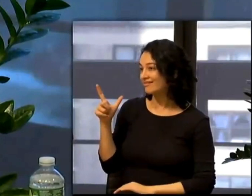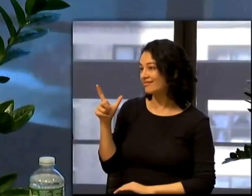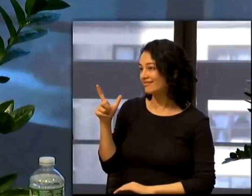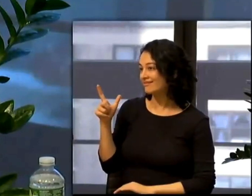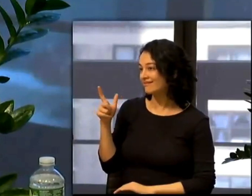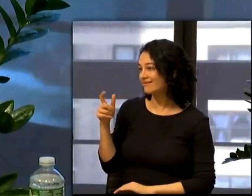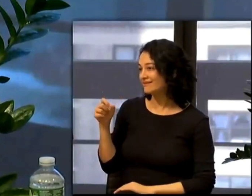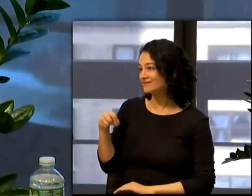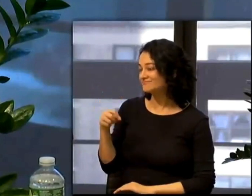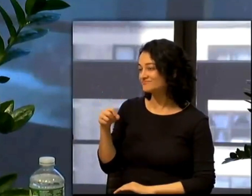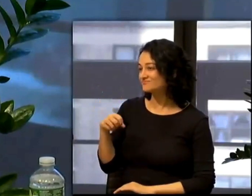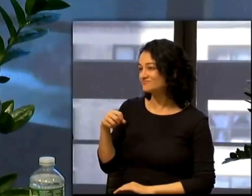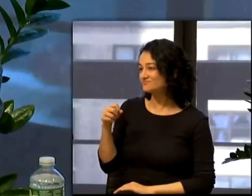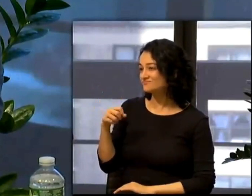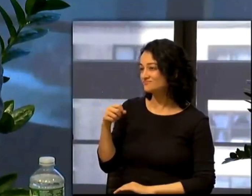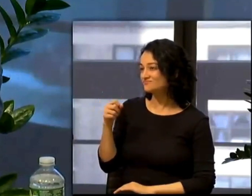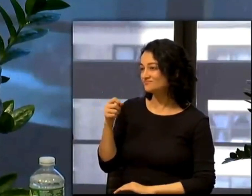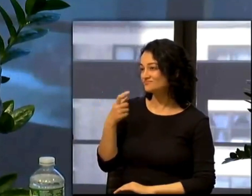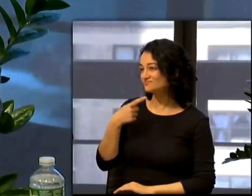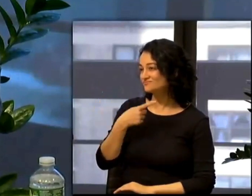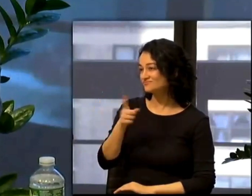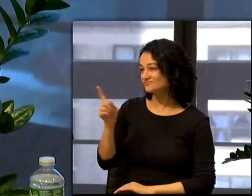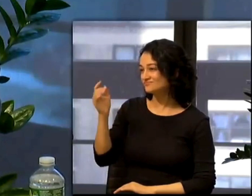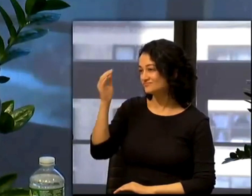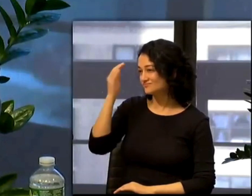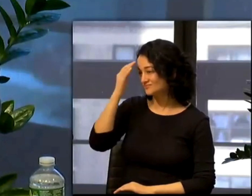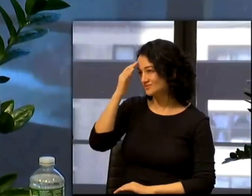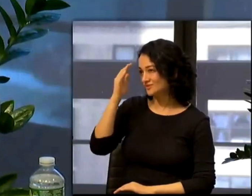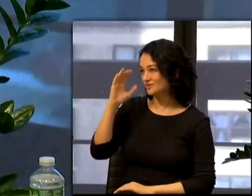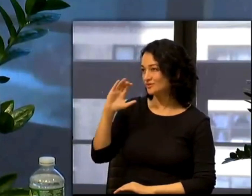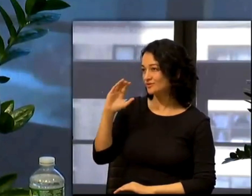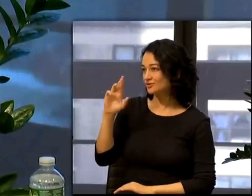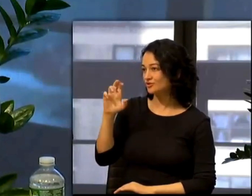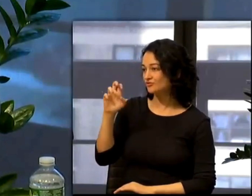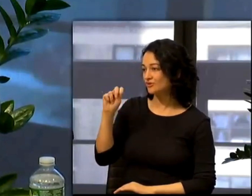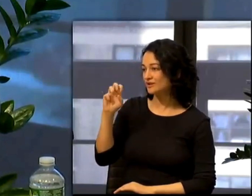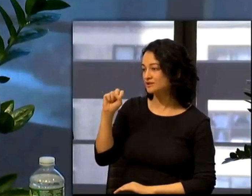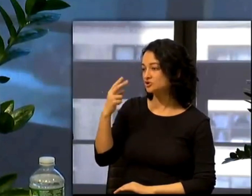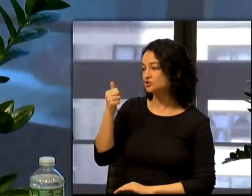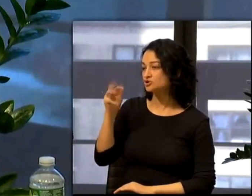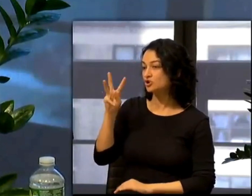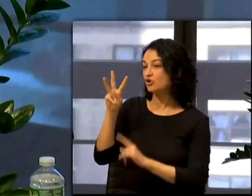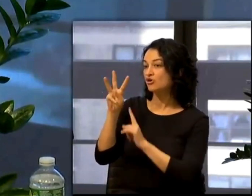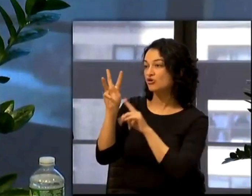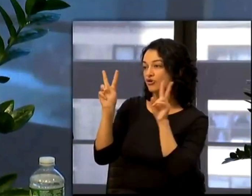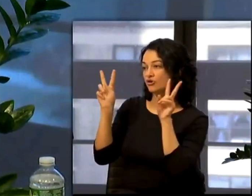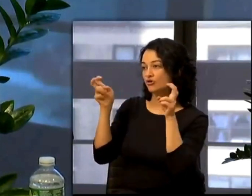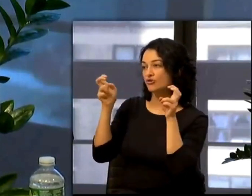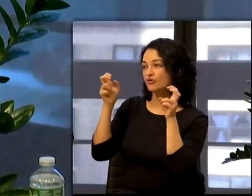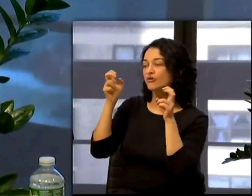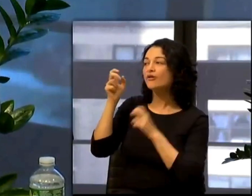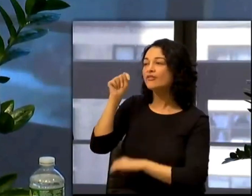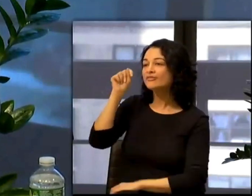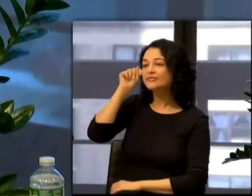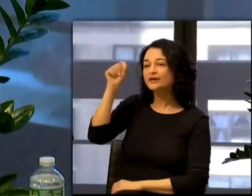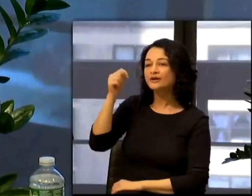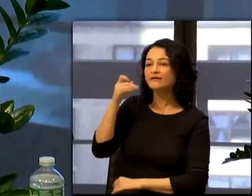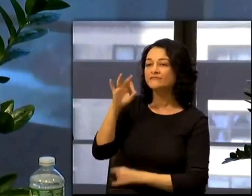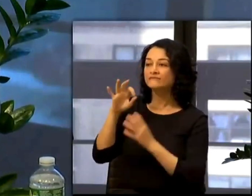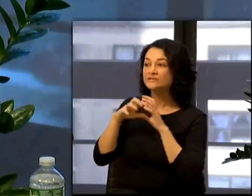of intersectionality, which basically states that focusing singularly on age can have